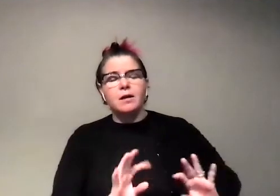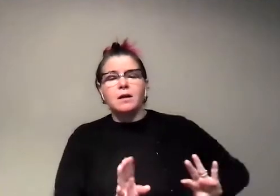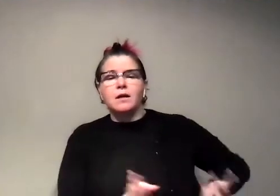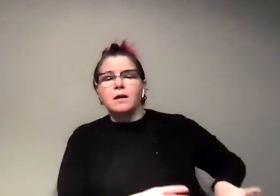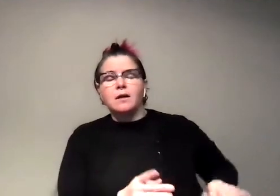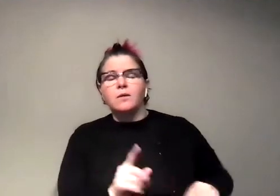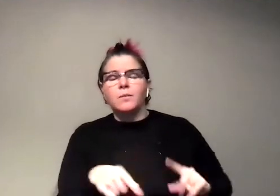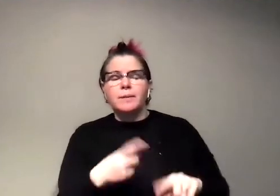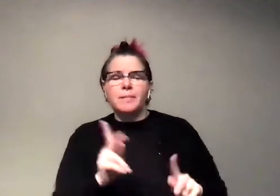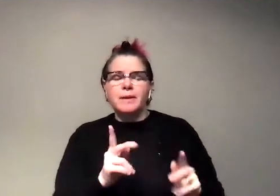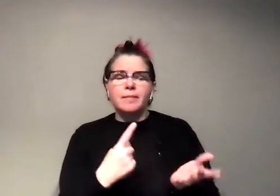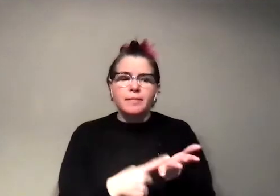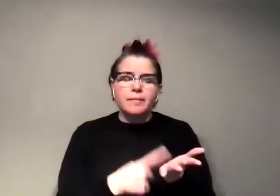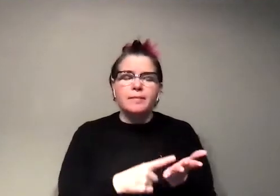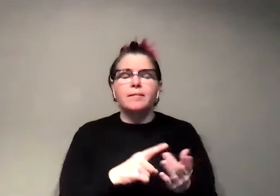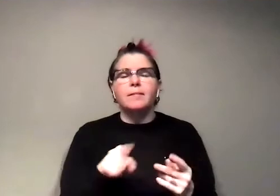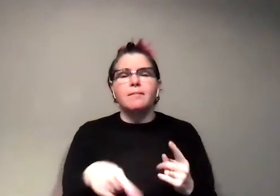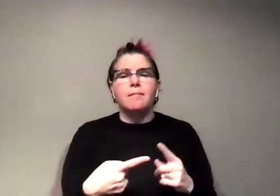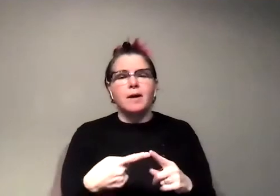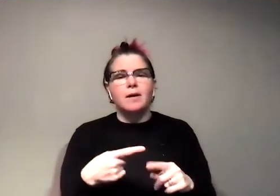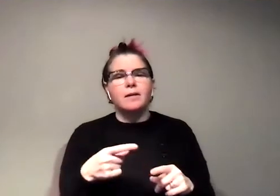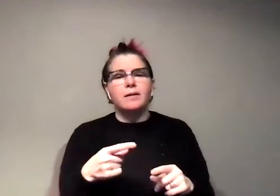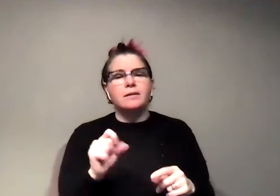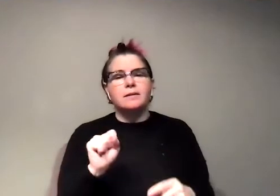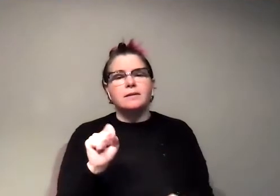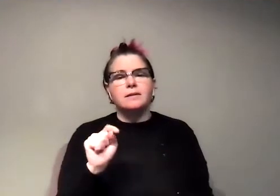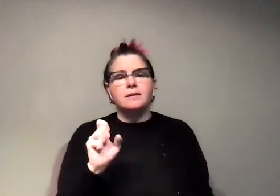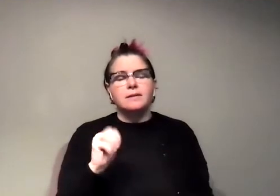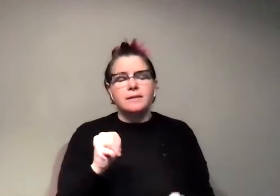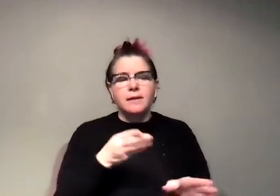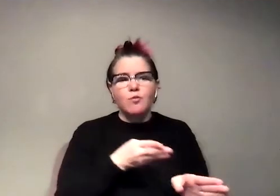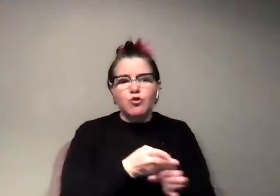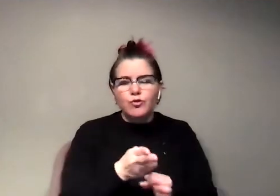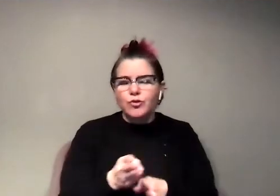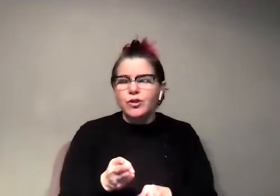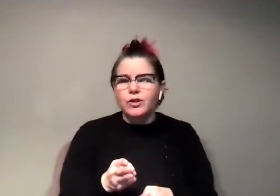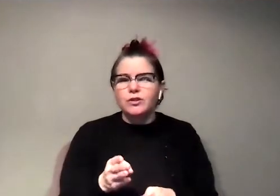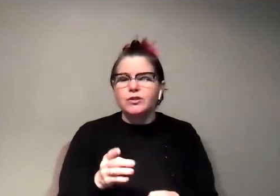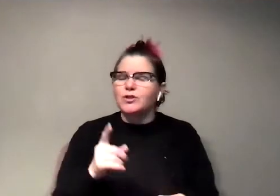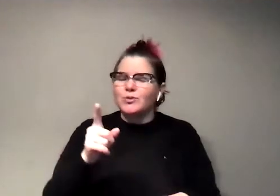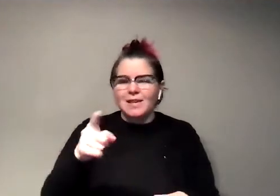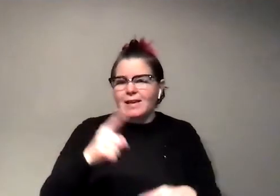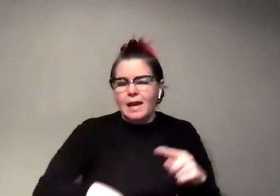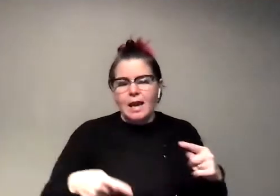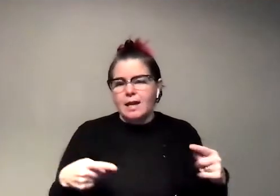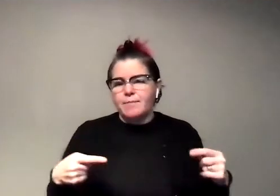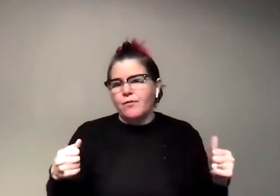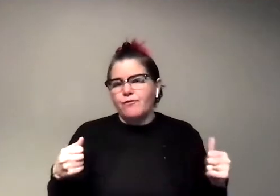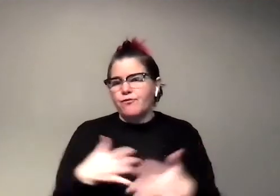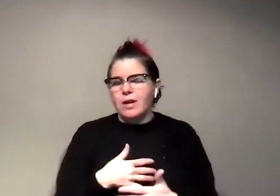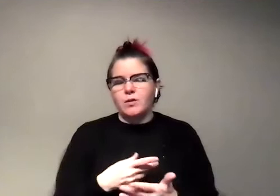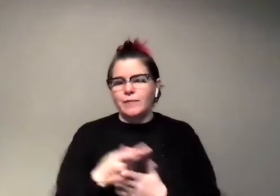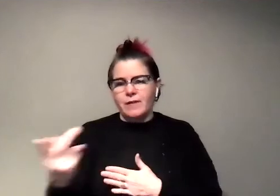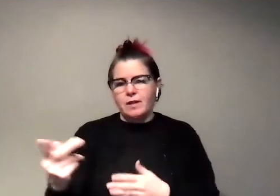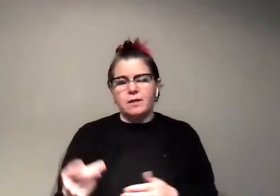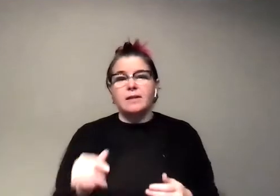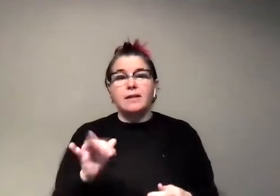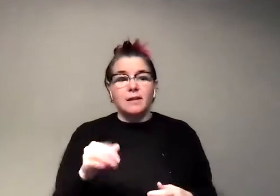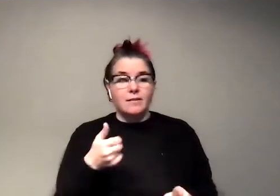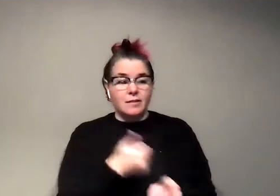about um STEM careers, but you really can't be afraid to fail. Like if you're afraid to